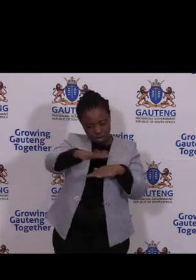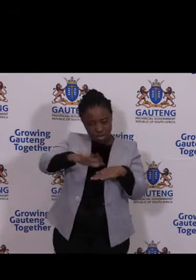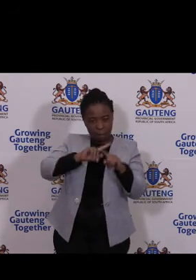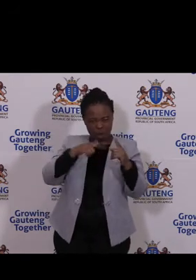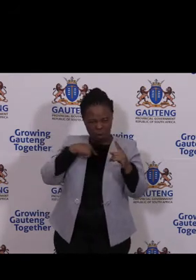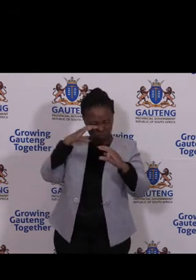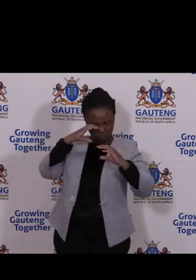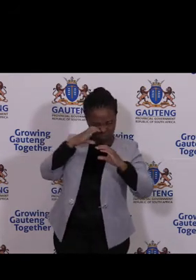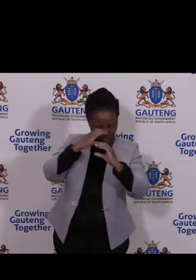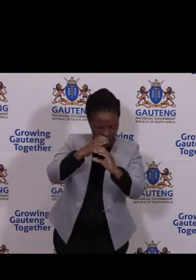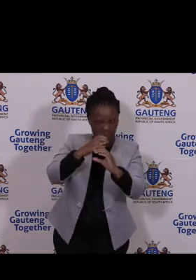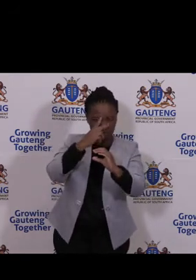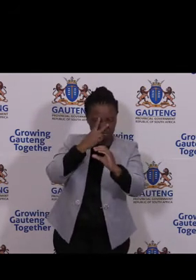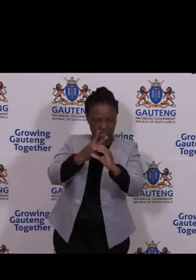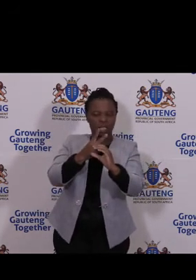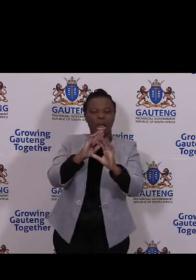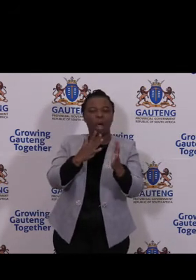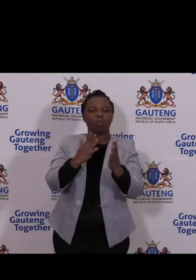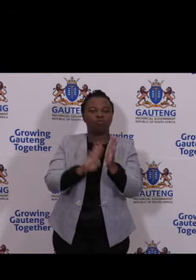closely going forward.